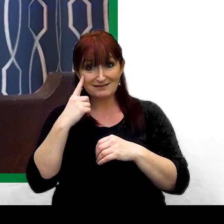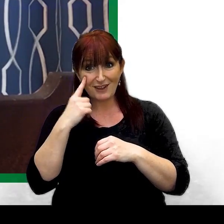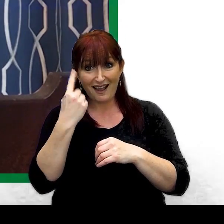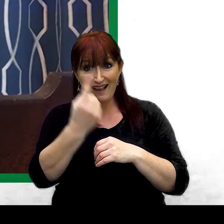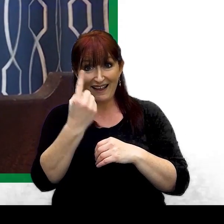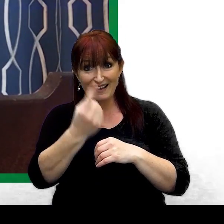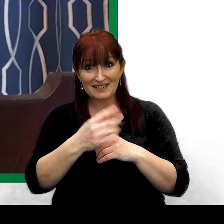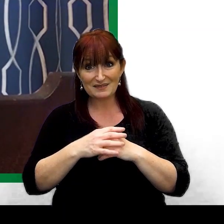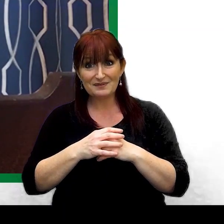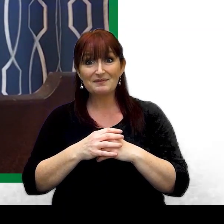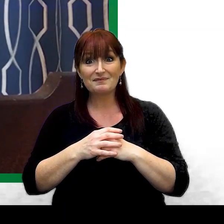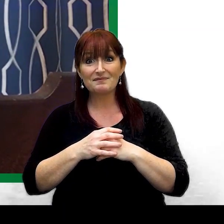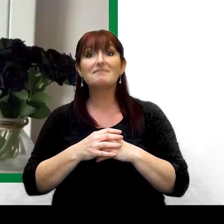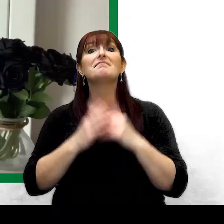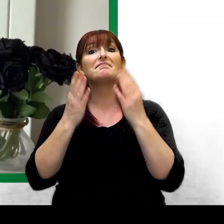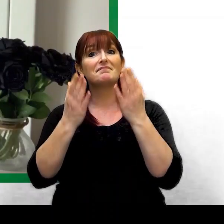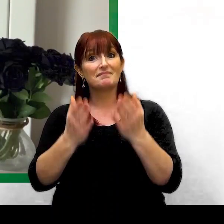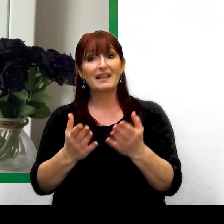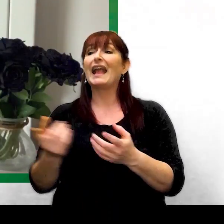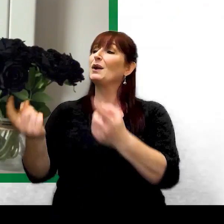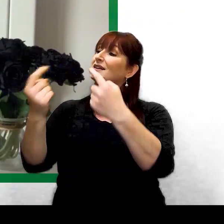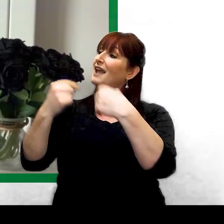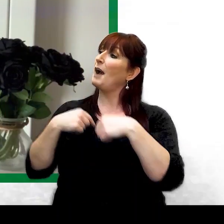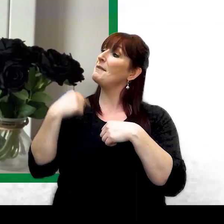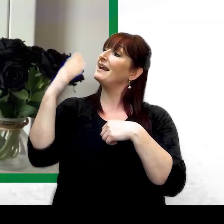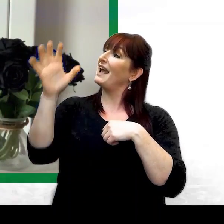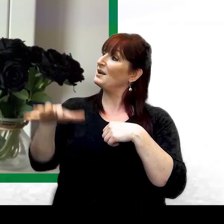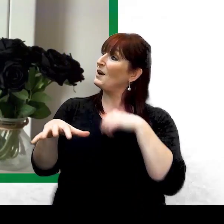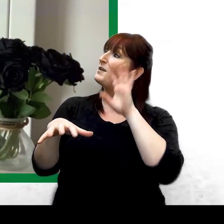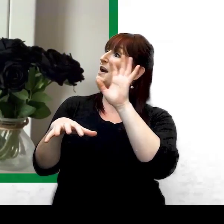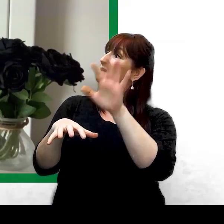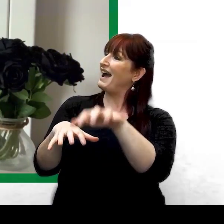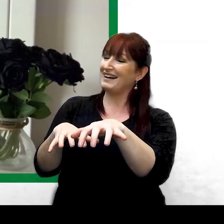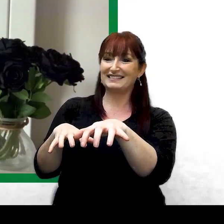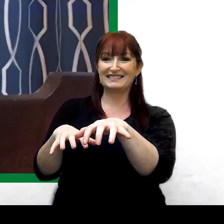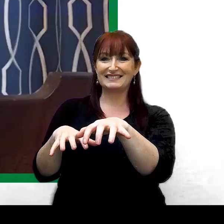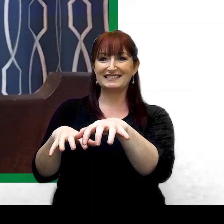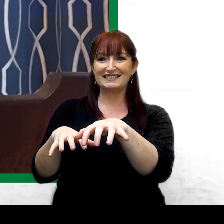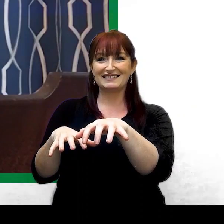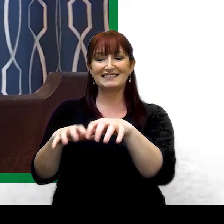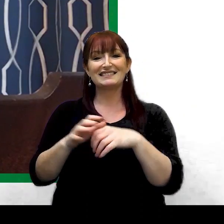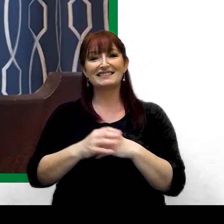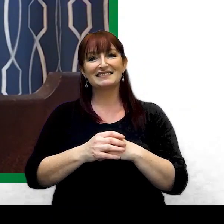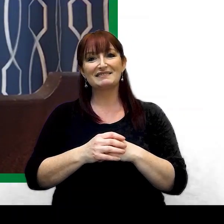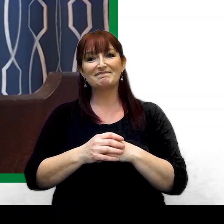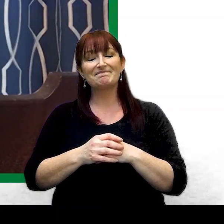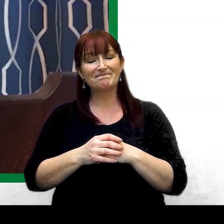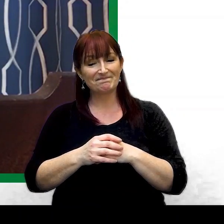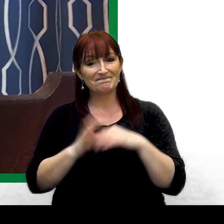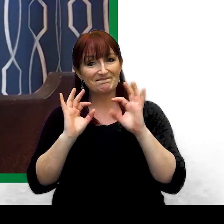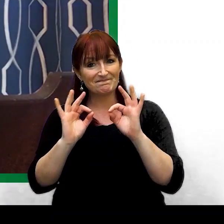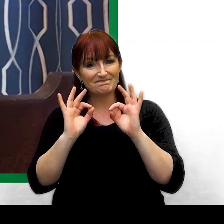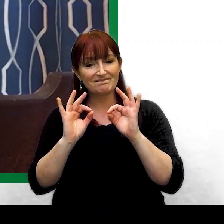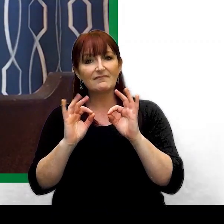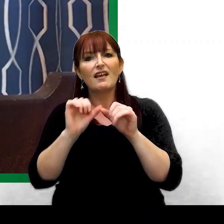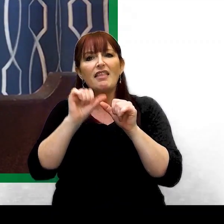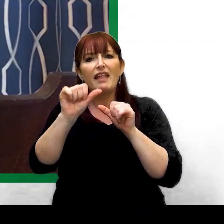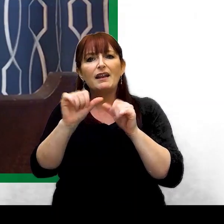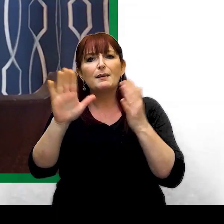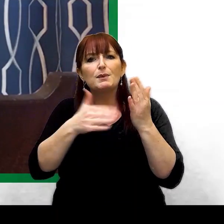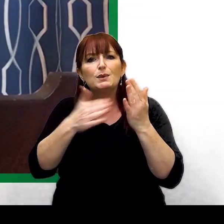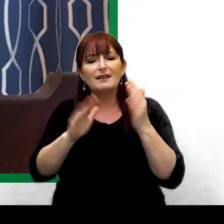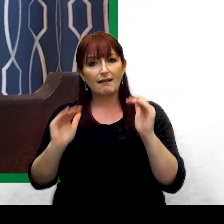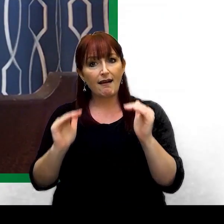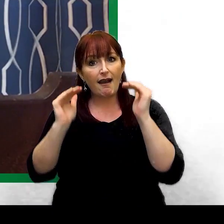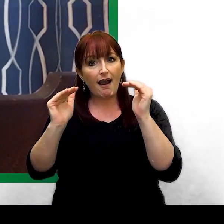4? 3, 4, 1. Ingonyama Nengwe Wema. Fantastic. Then we go a little bit higher and we do it